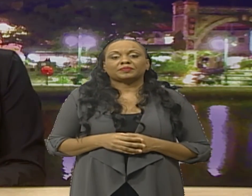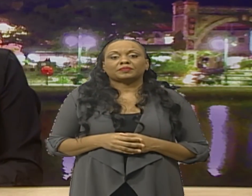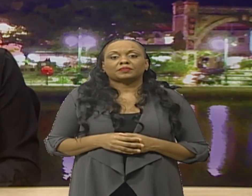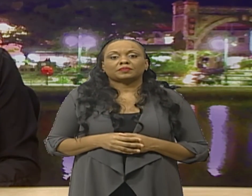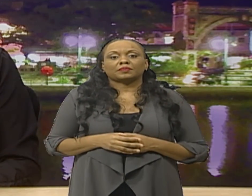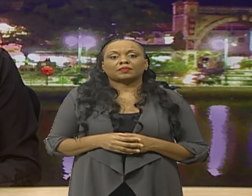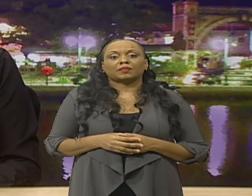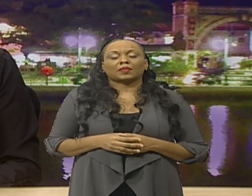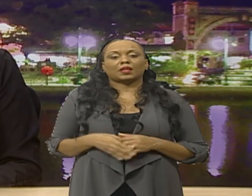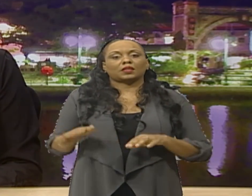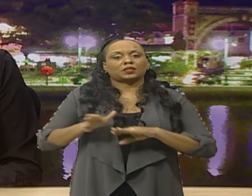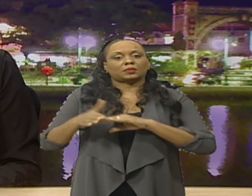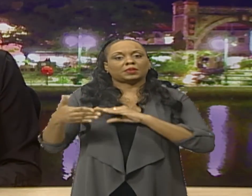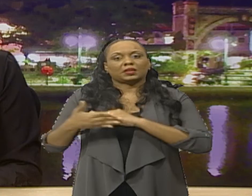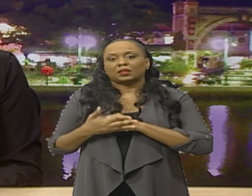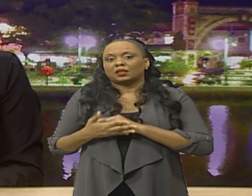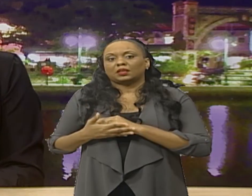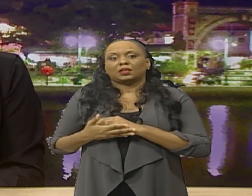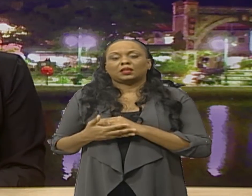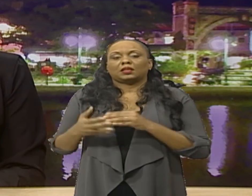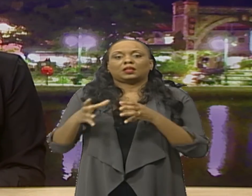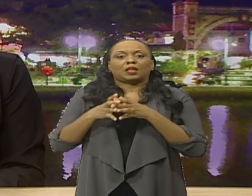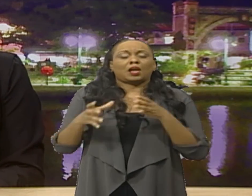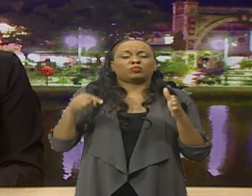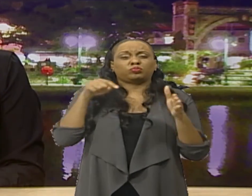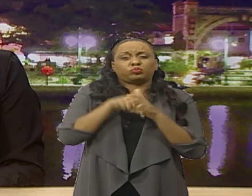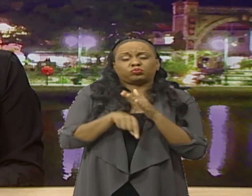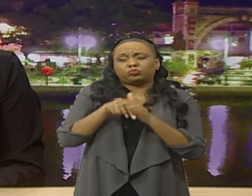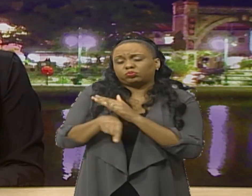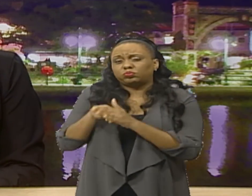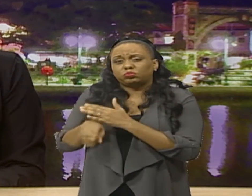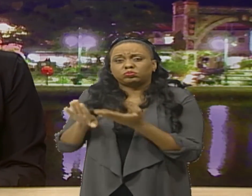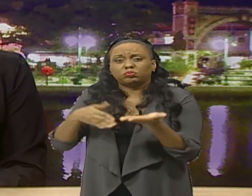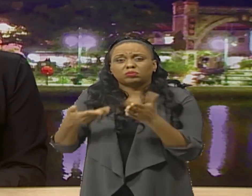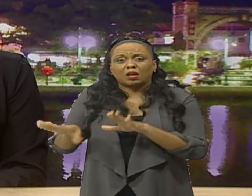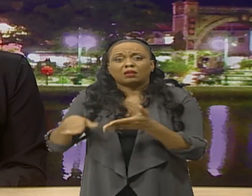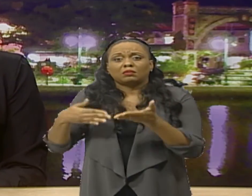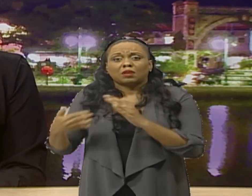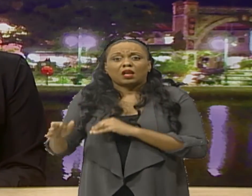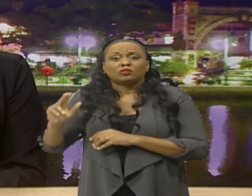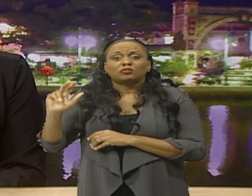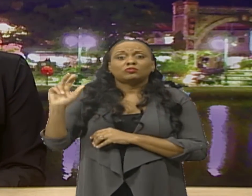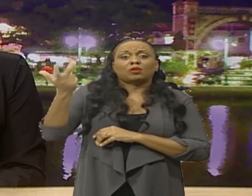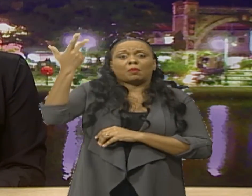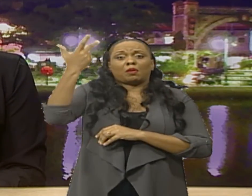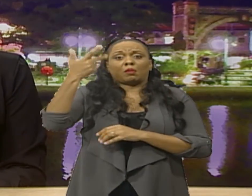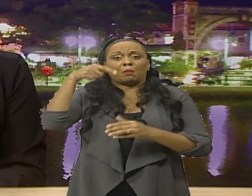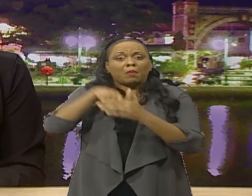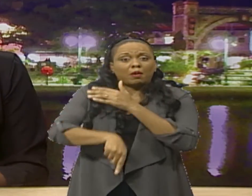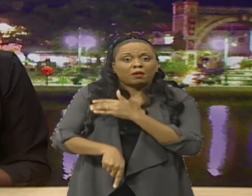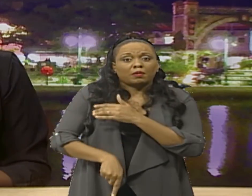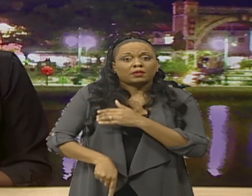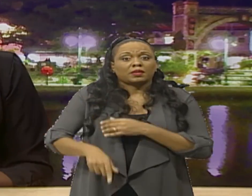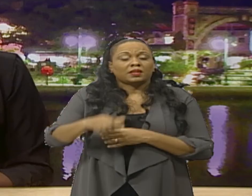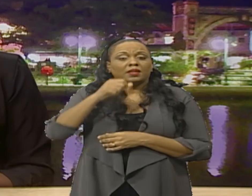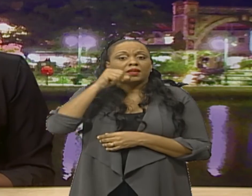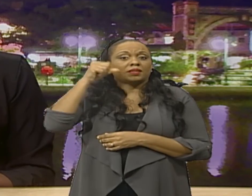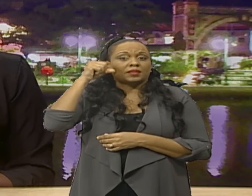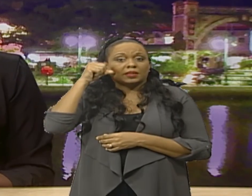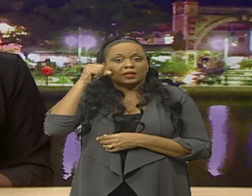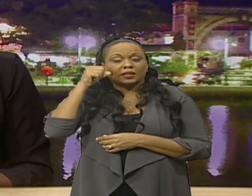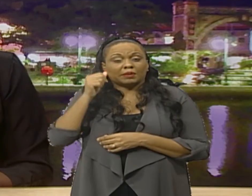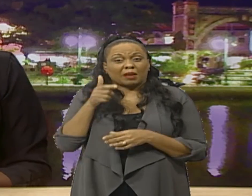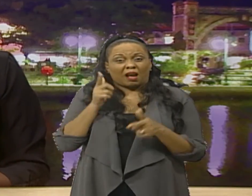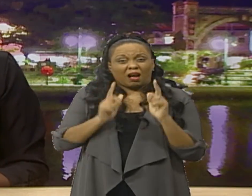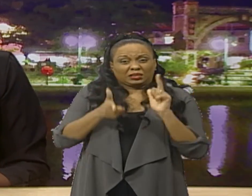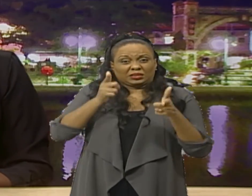Well, it has been a bloody weekend in Clarendon, Jamaica. The latest incident is a triple murder, and that happened last evening